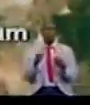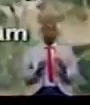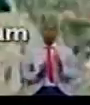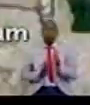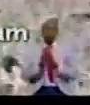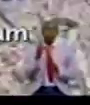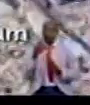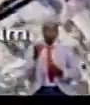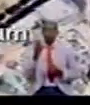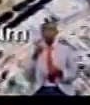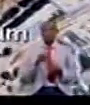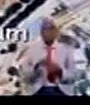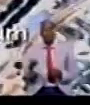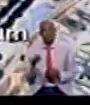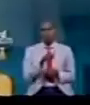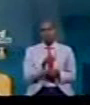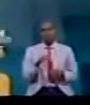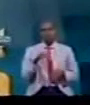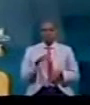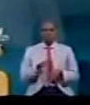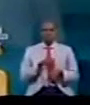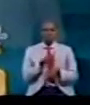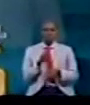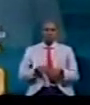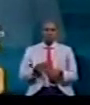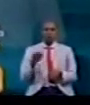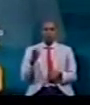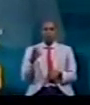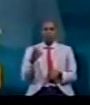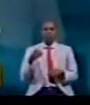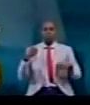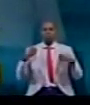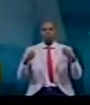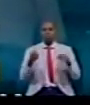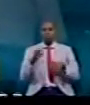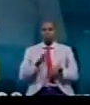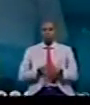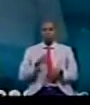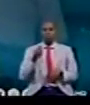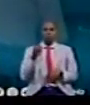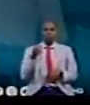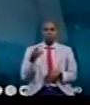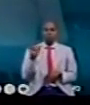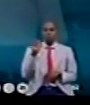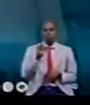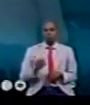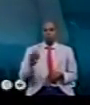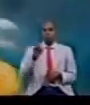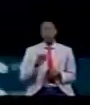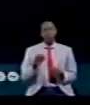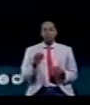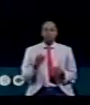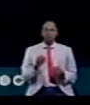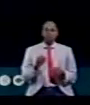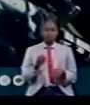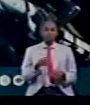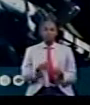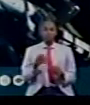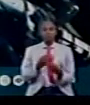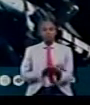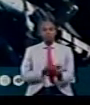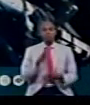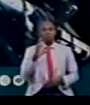that have been raging against the father, against the husband, against the wife, against the children, causing commotion,